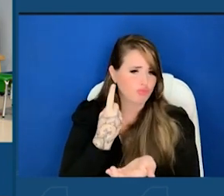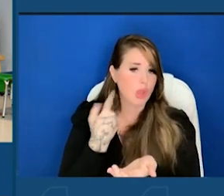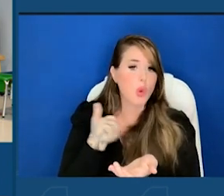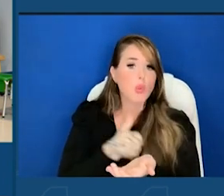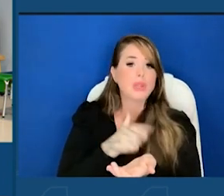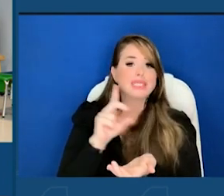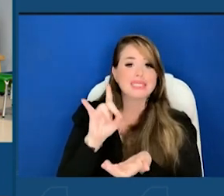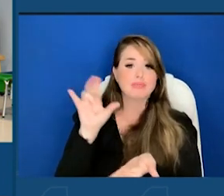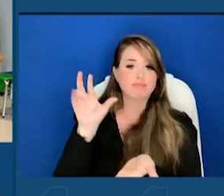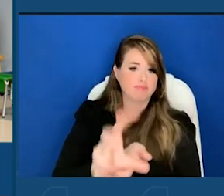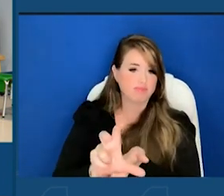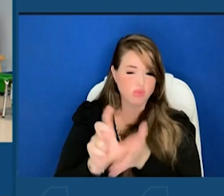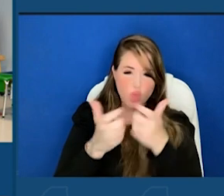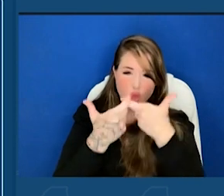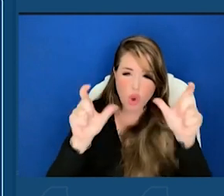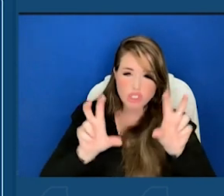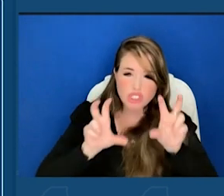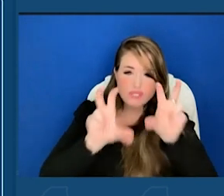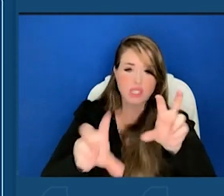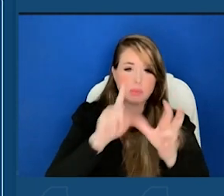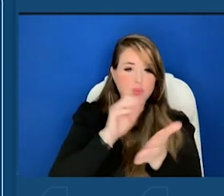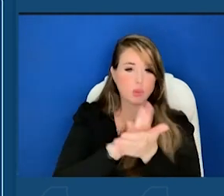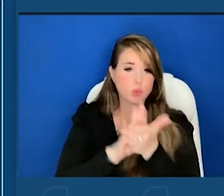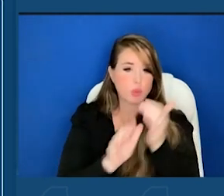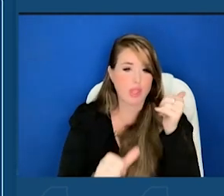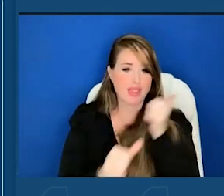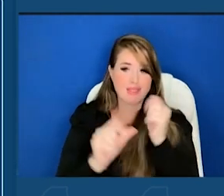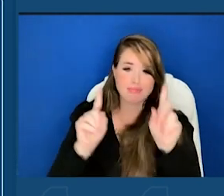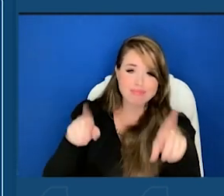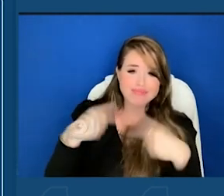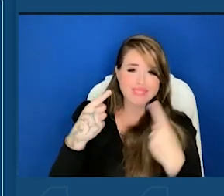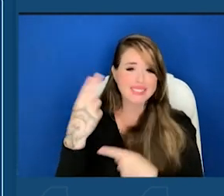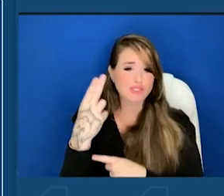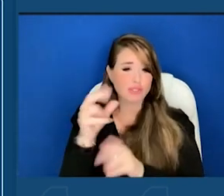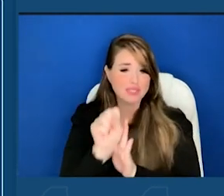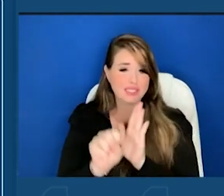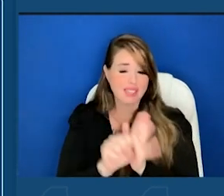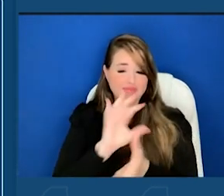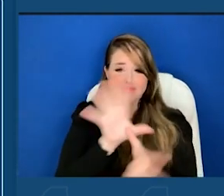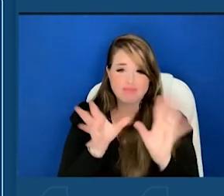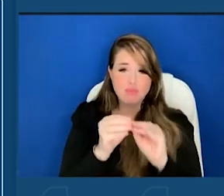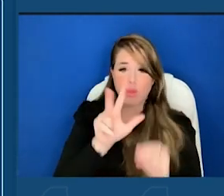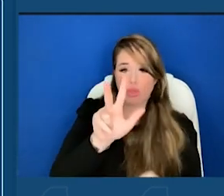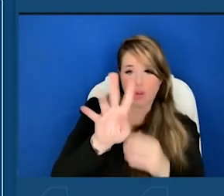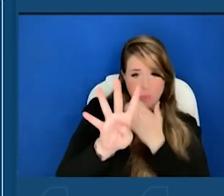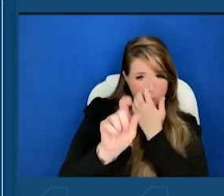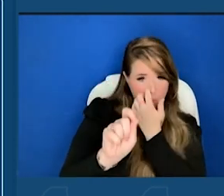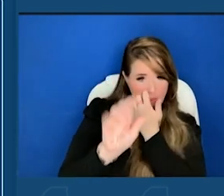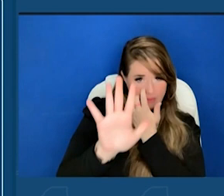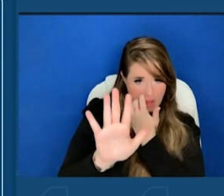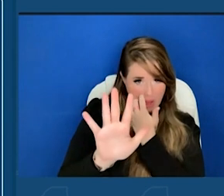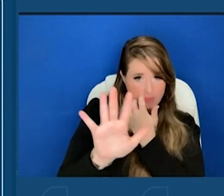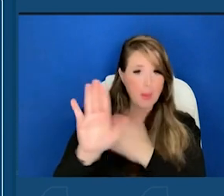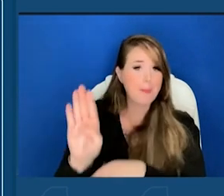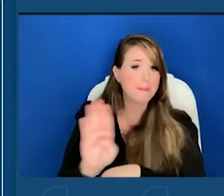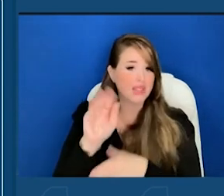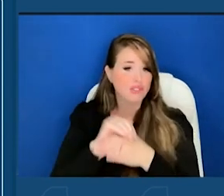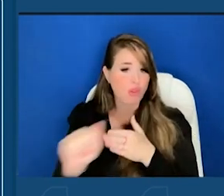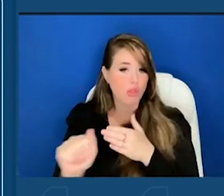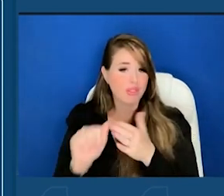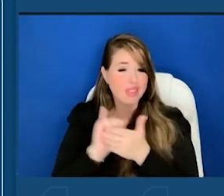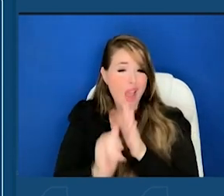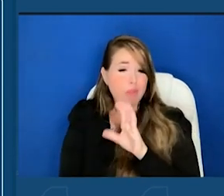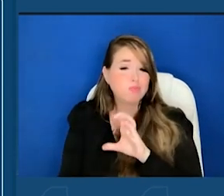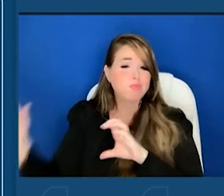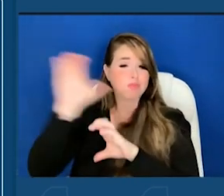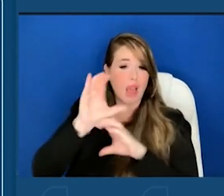the largest investment in school aid in the history of our state, $34.5 billion, on top of last year's record amount. So that's